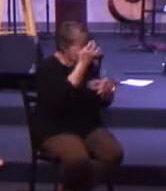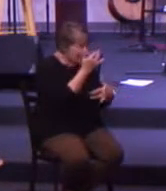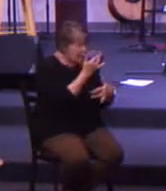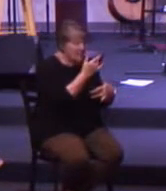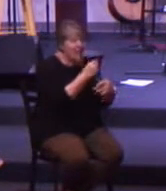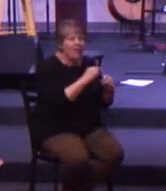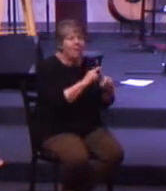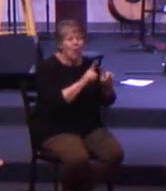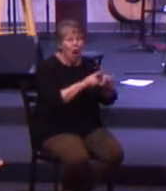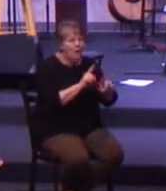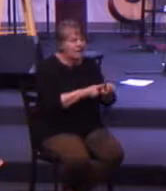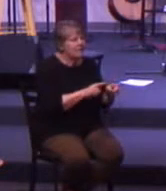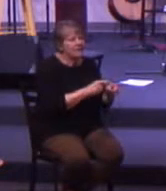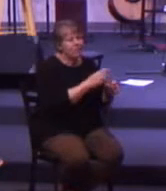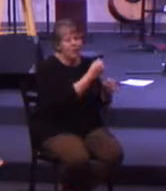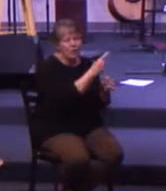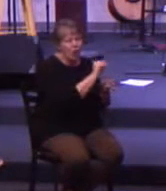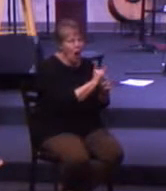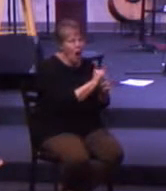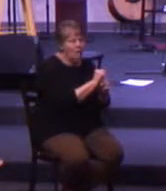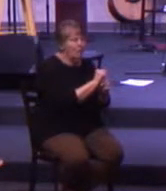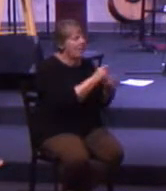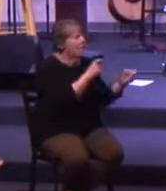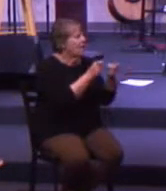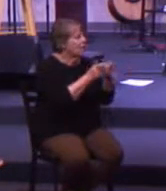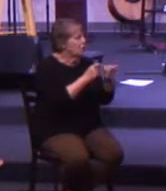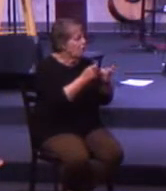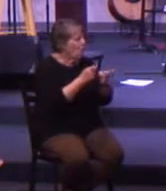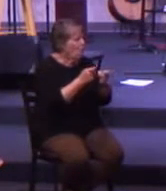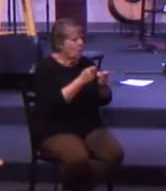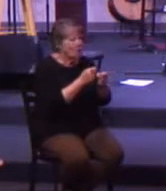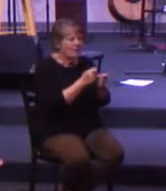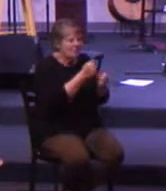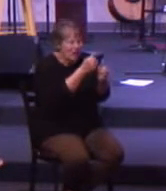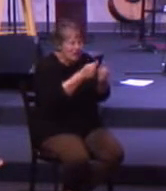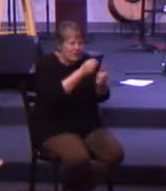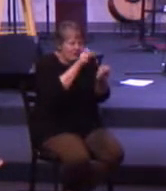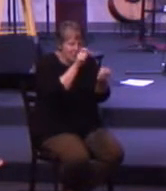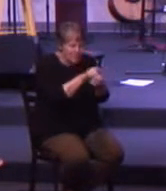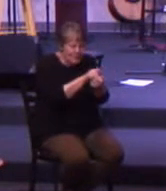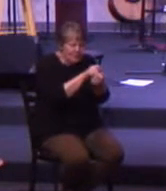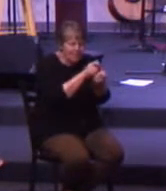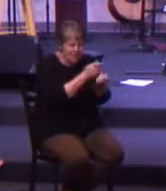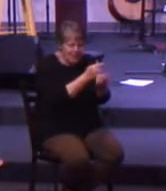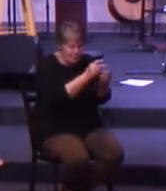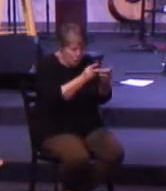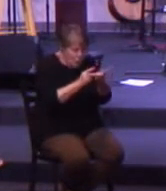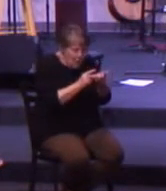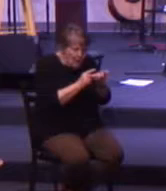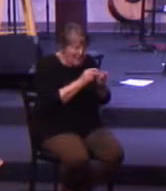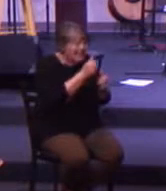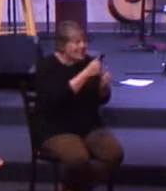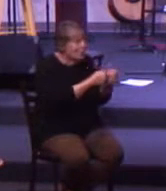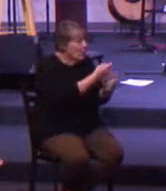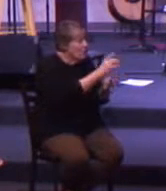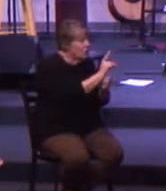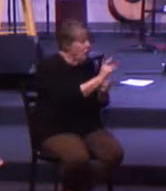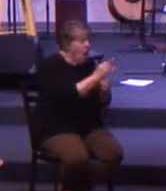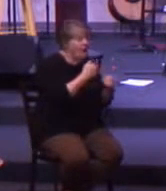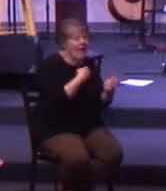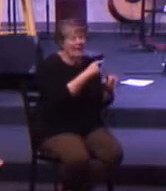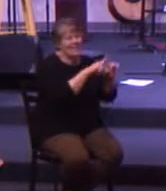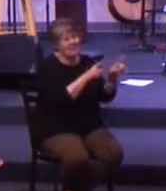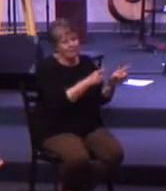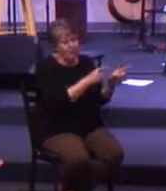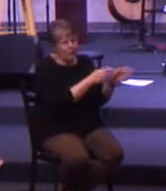just all that different stuff. So here's 11 Egyptian gods, and each of the gods had a different dominion. Hapi, the